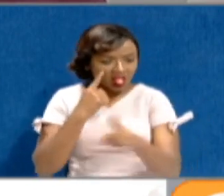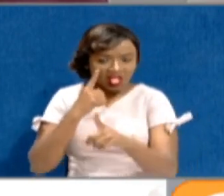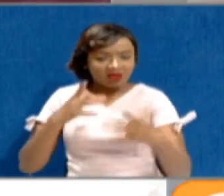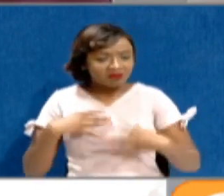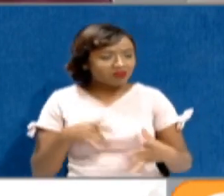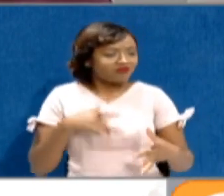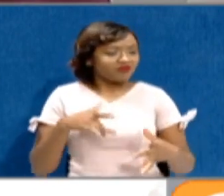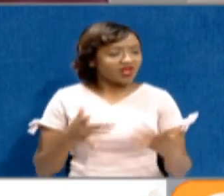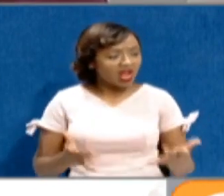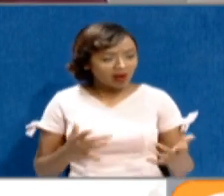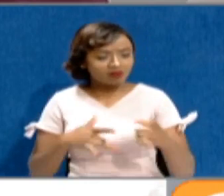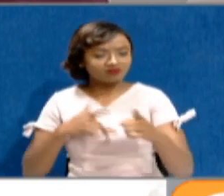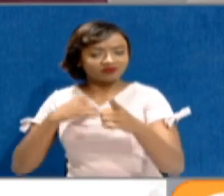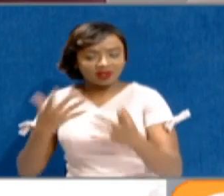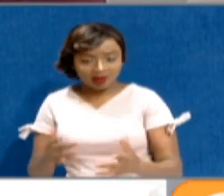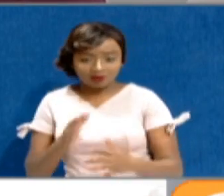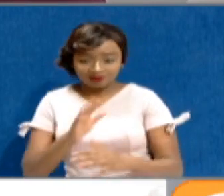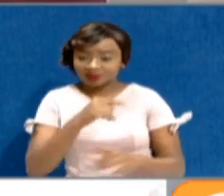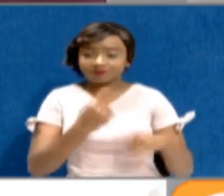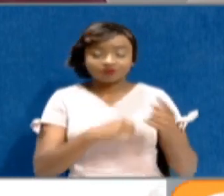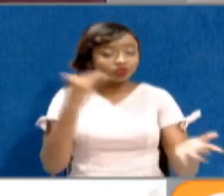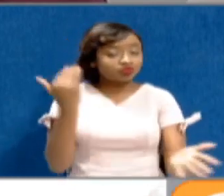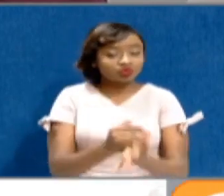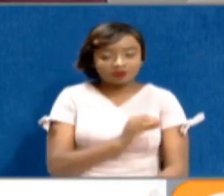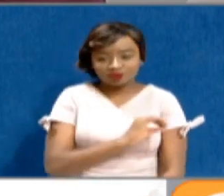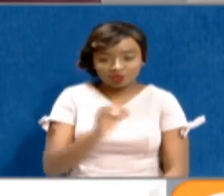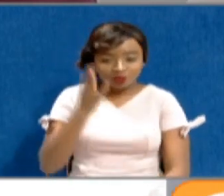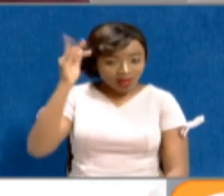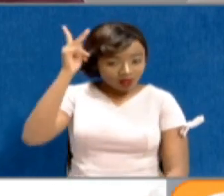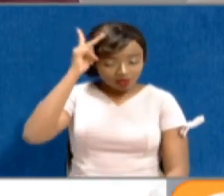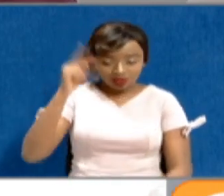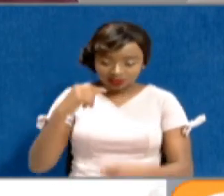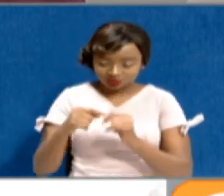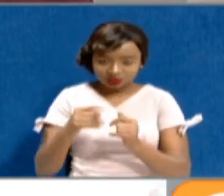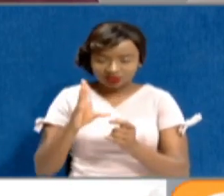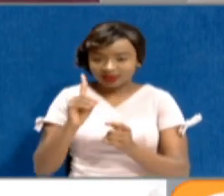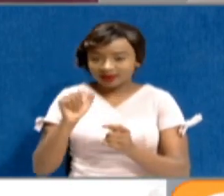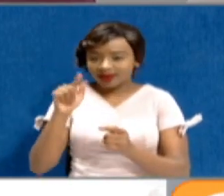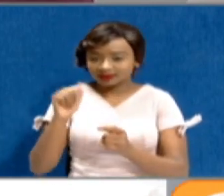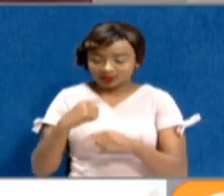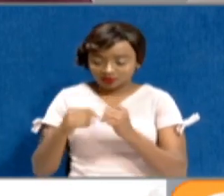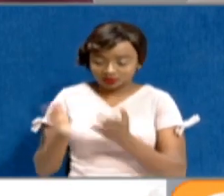million sort of reaction. That will definitely continue. Knowledge is always being gathered. Now,